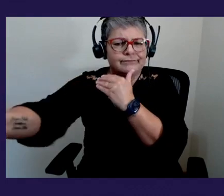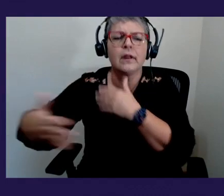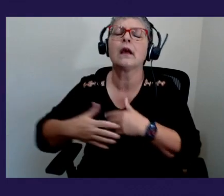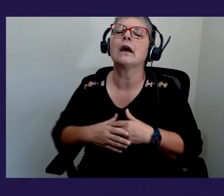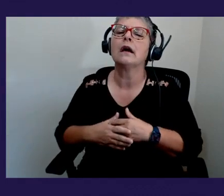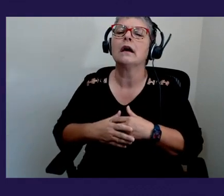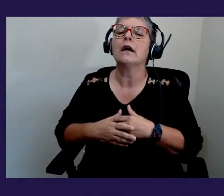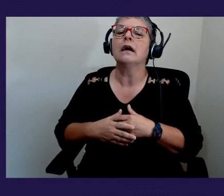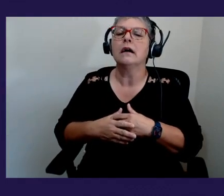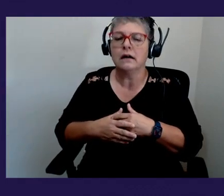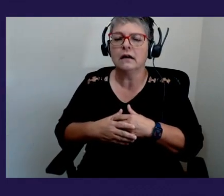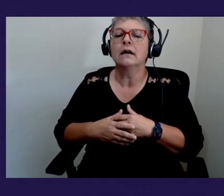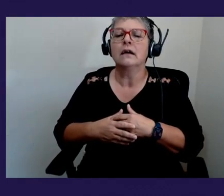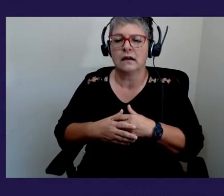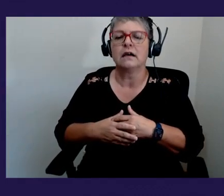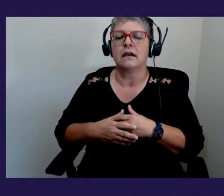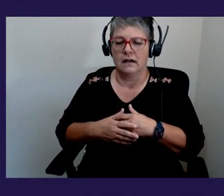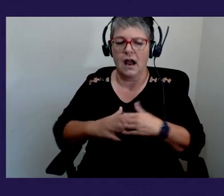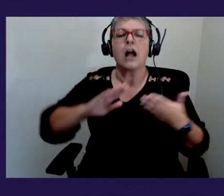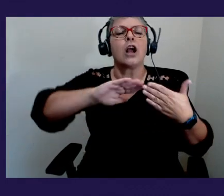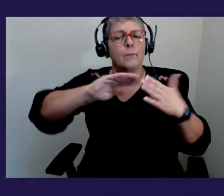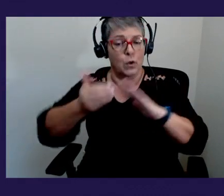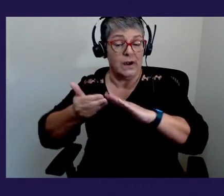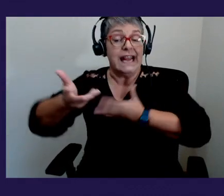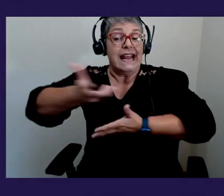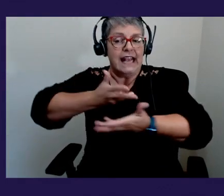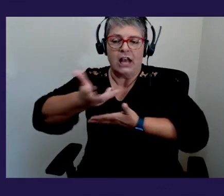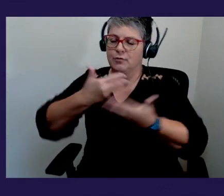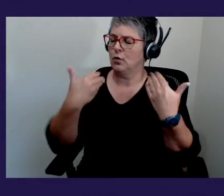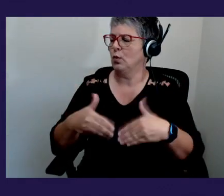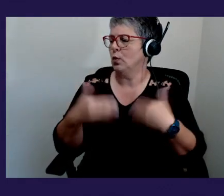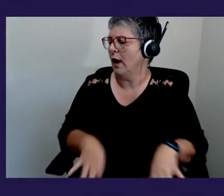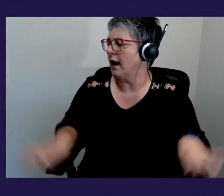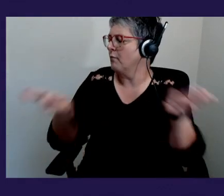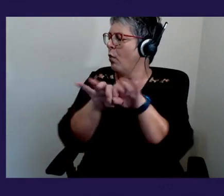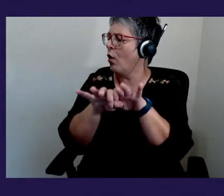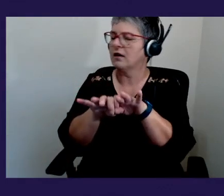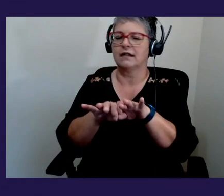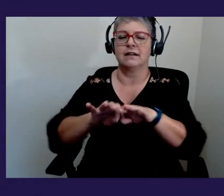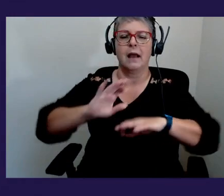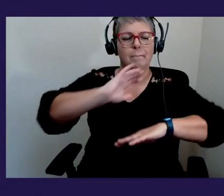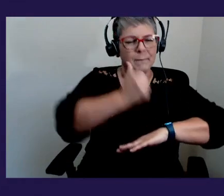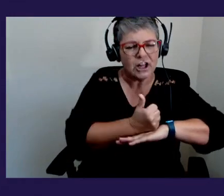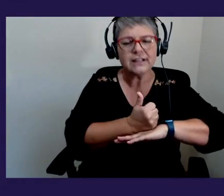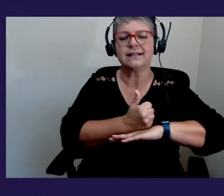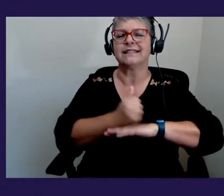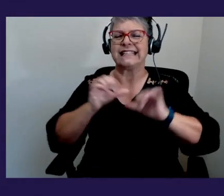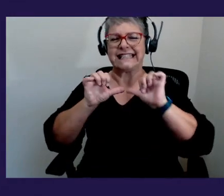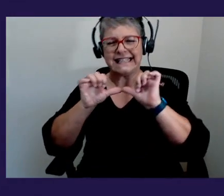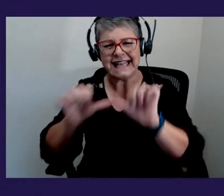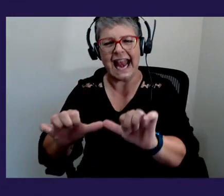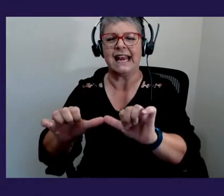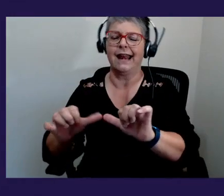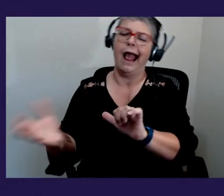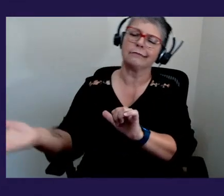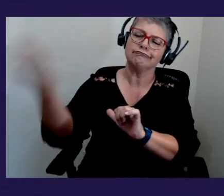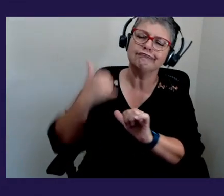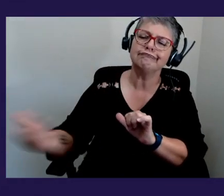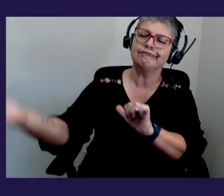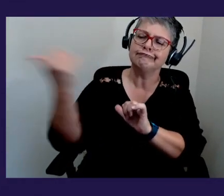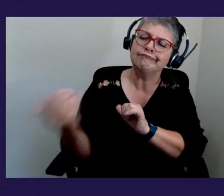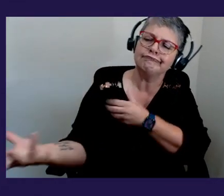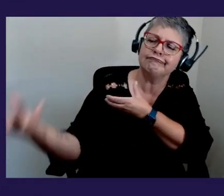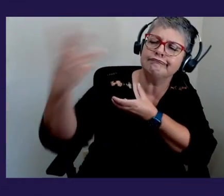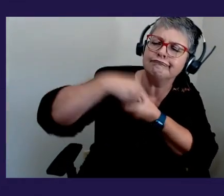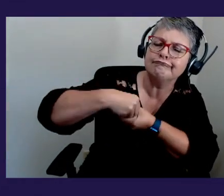were community engagement, building it, sustaining it, and bringing them into decision-making. How